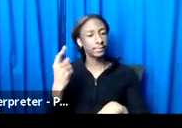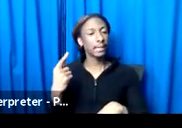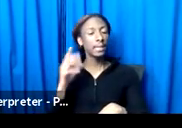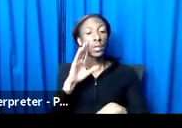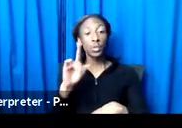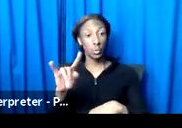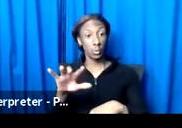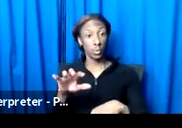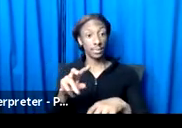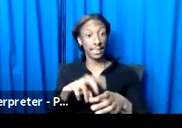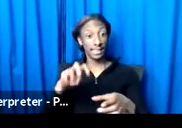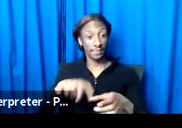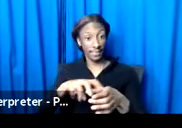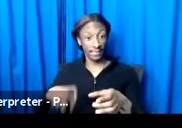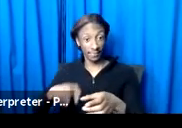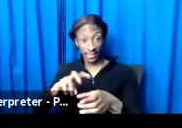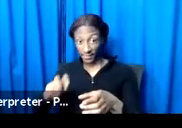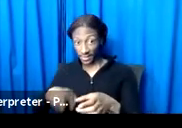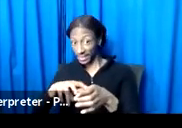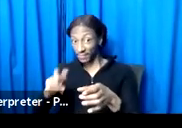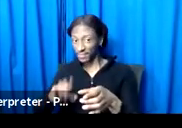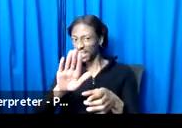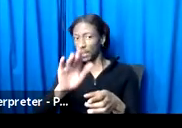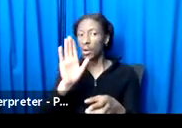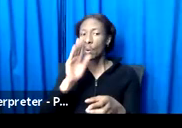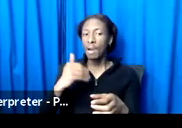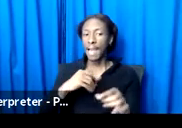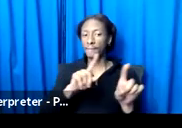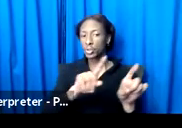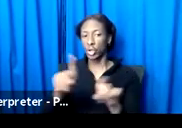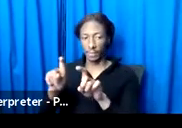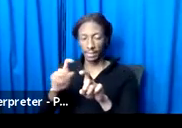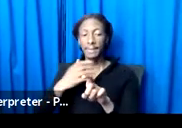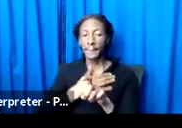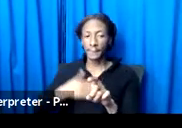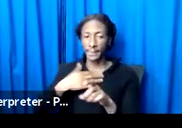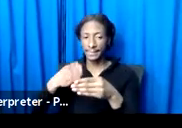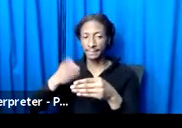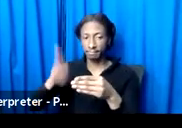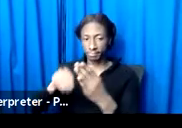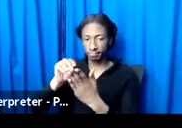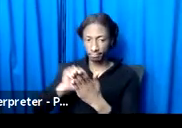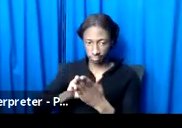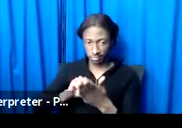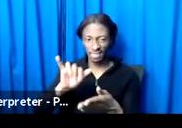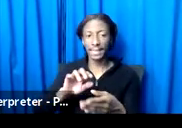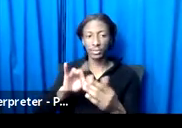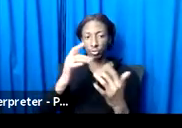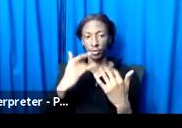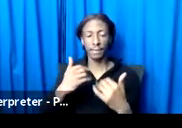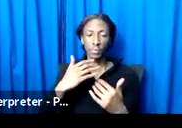the webinar, there will be a survey. Please take a few moments to complete the survey. We very much appreciate your